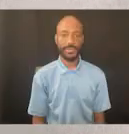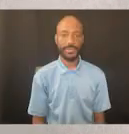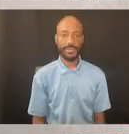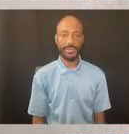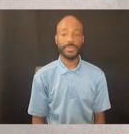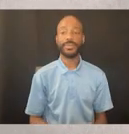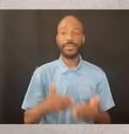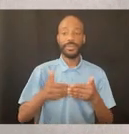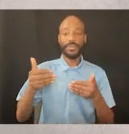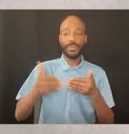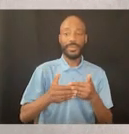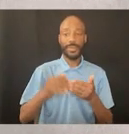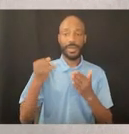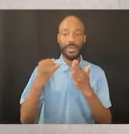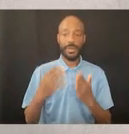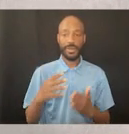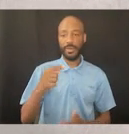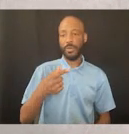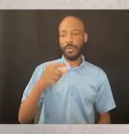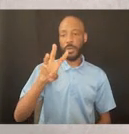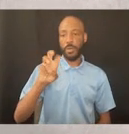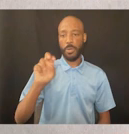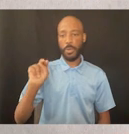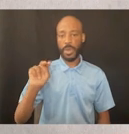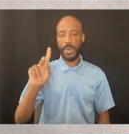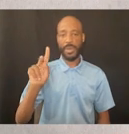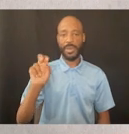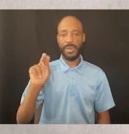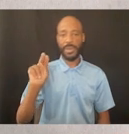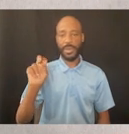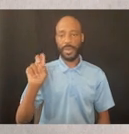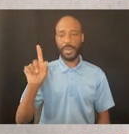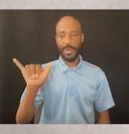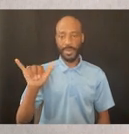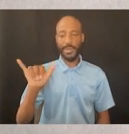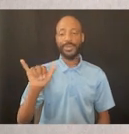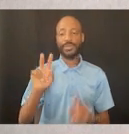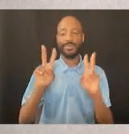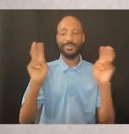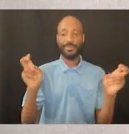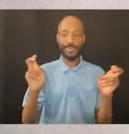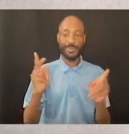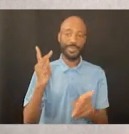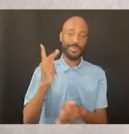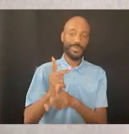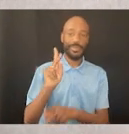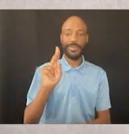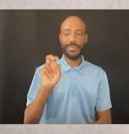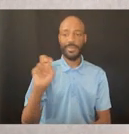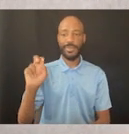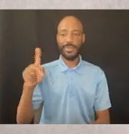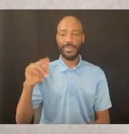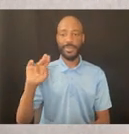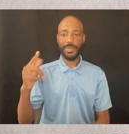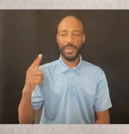Our next artist is Gwen Kennedy. The photograph is called Peeping from 2021. It's